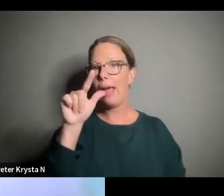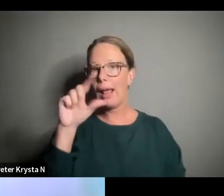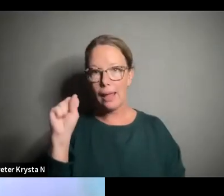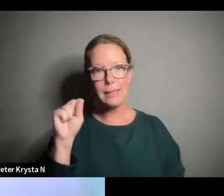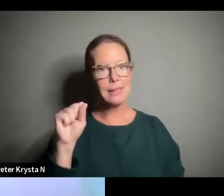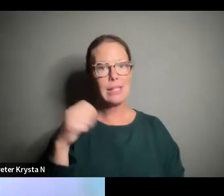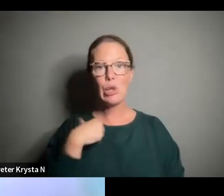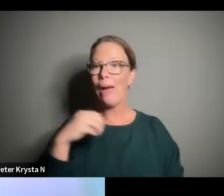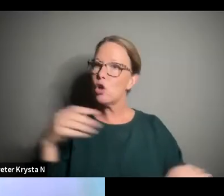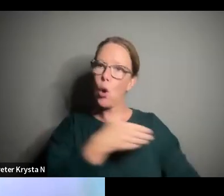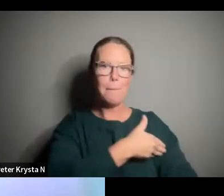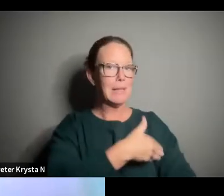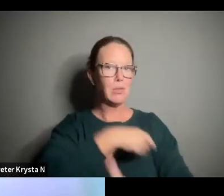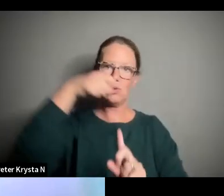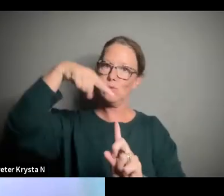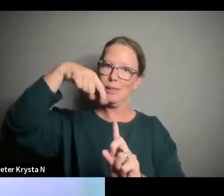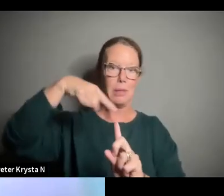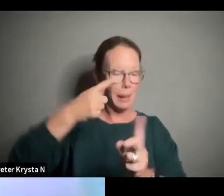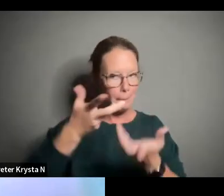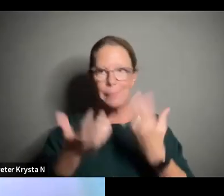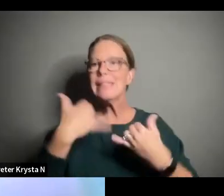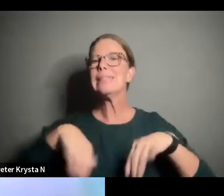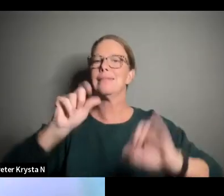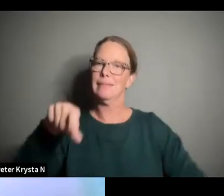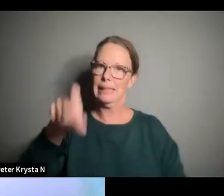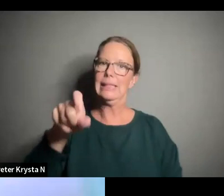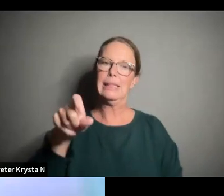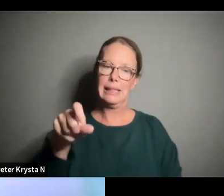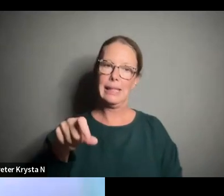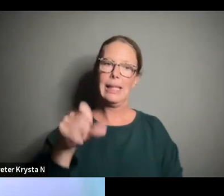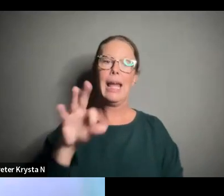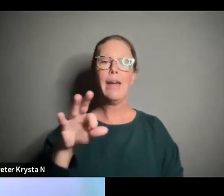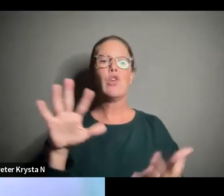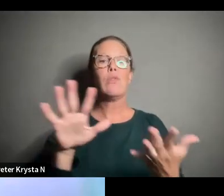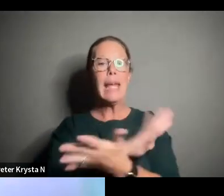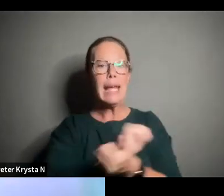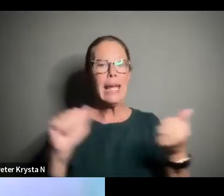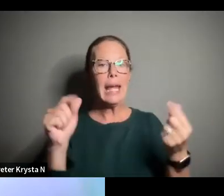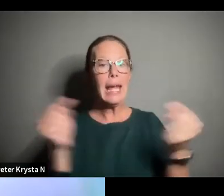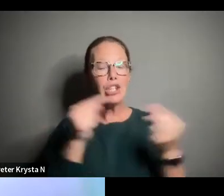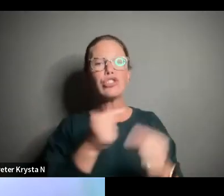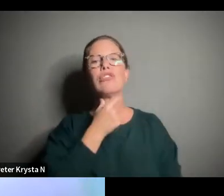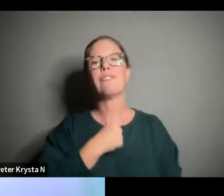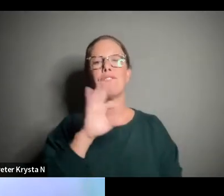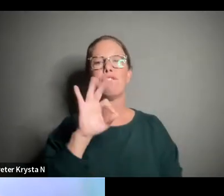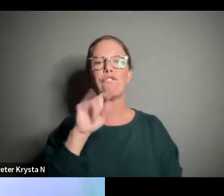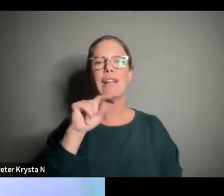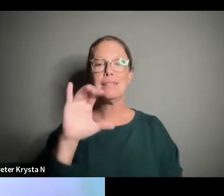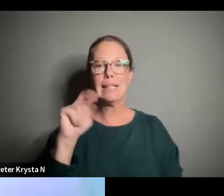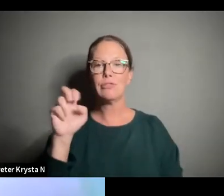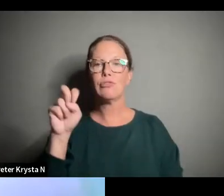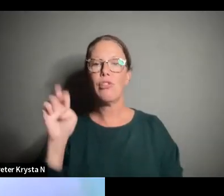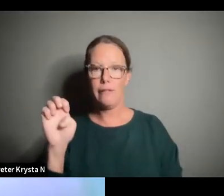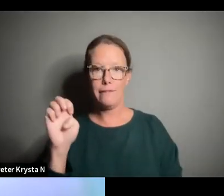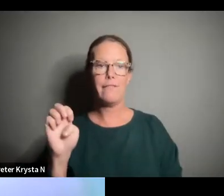have any muscles to stimulate that you may need that. There's certain, if you've injured the phrenic nerves and you can't get recovery, but we really look for,